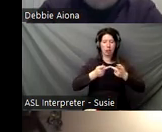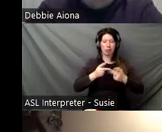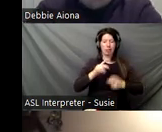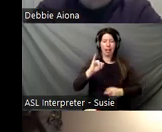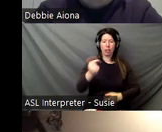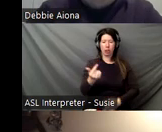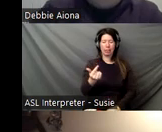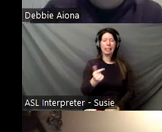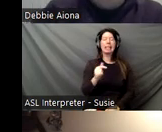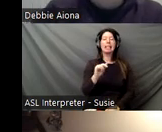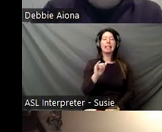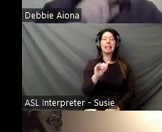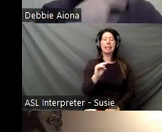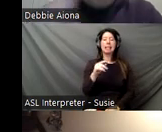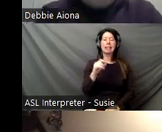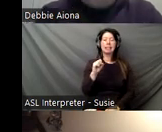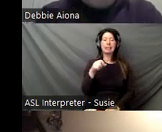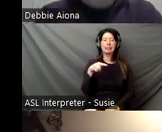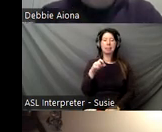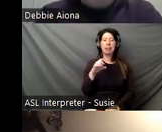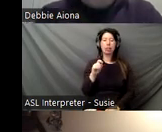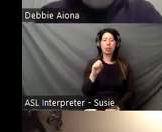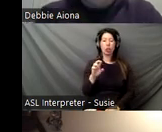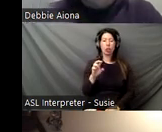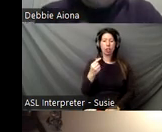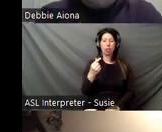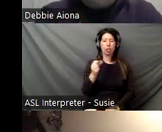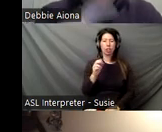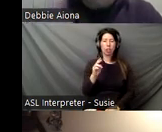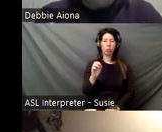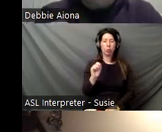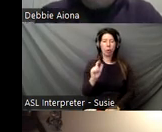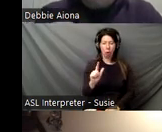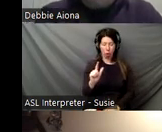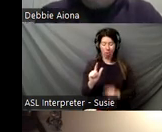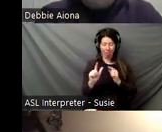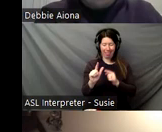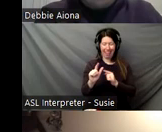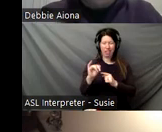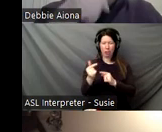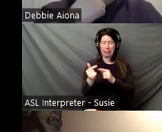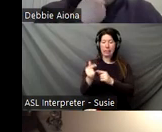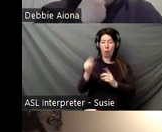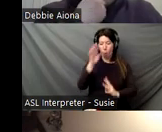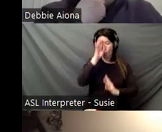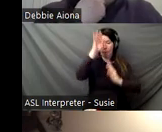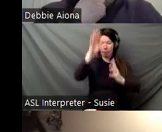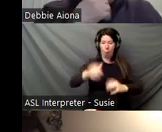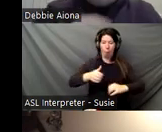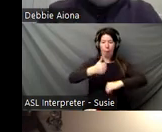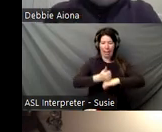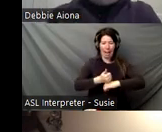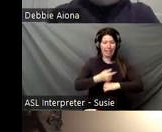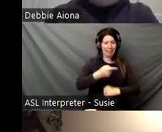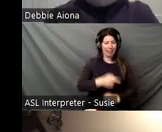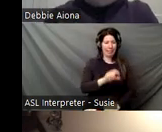And it doesn't fit in this little thing, but in Seattle, it's the inspector general who organizes these Sentinel event reviews. And